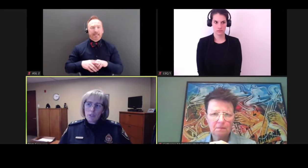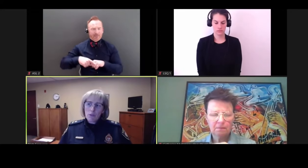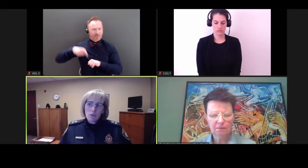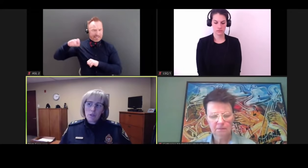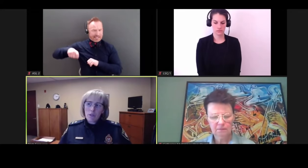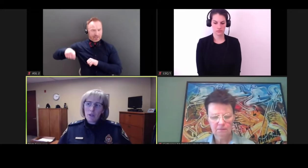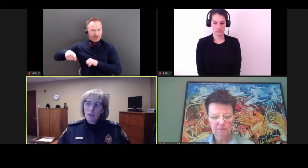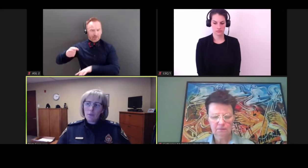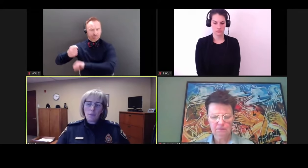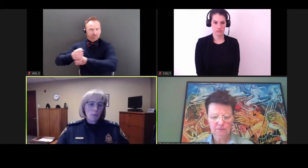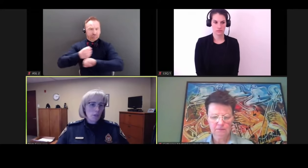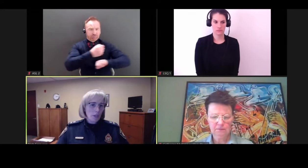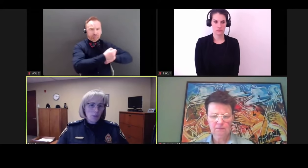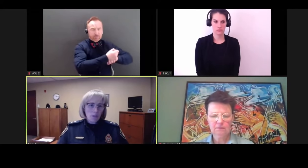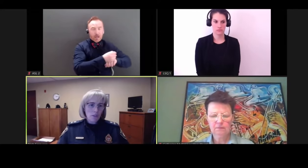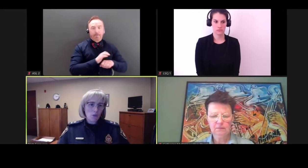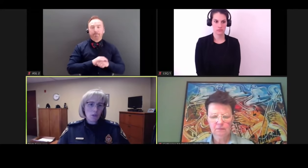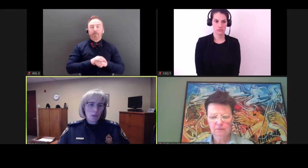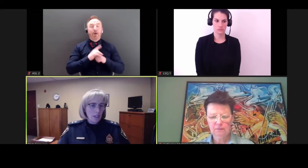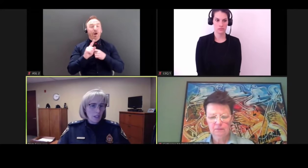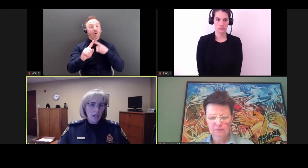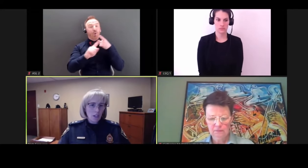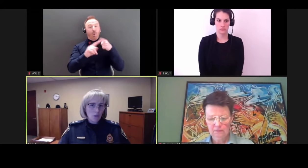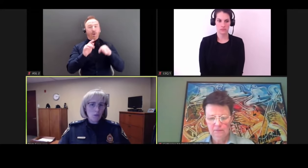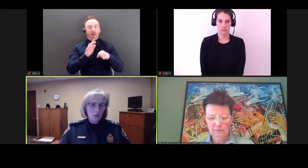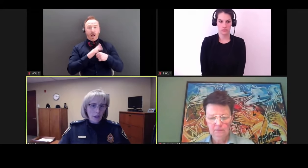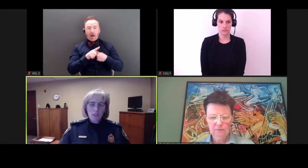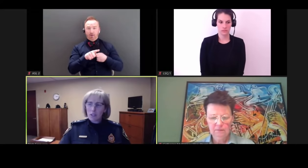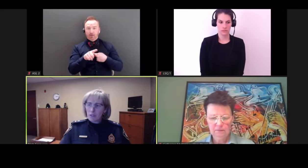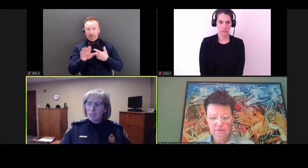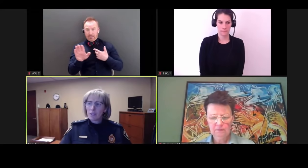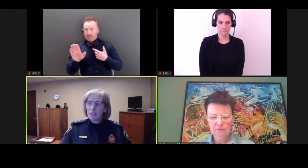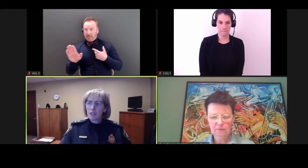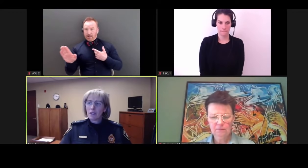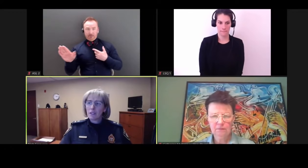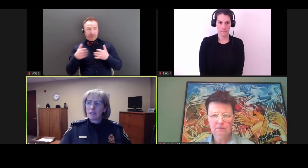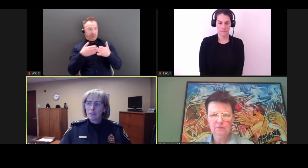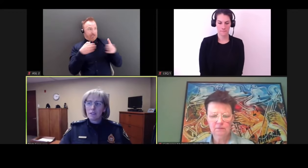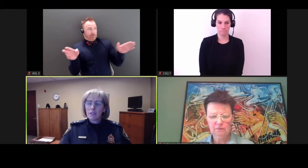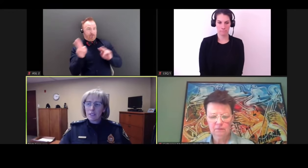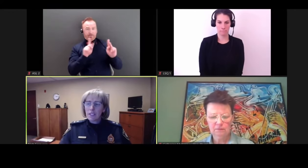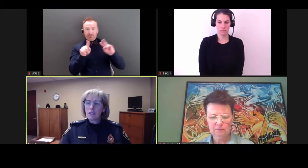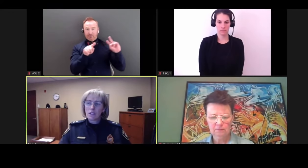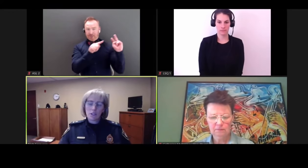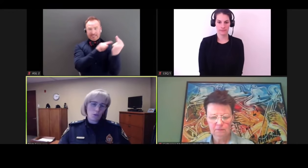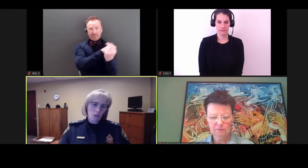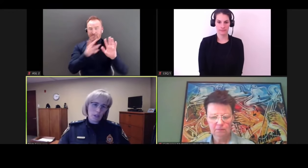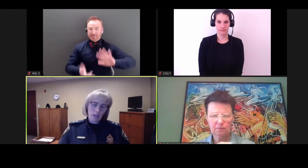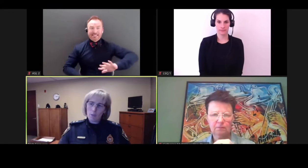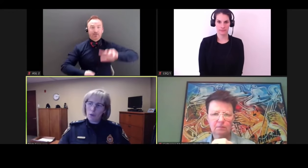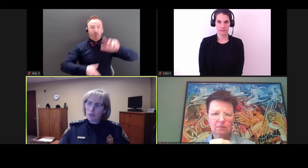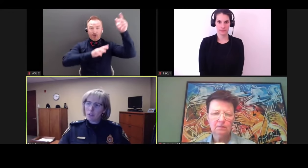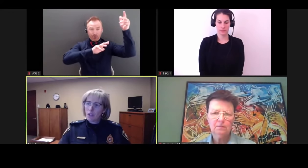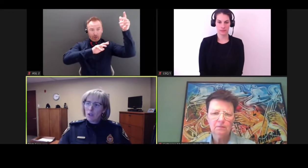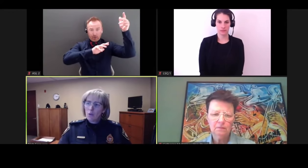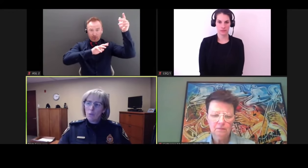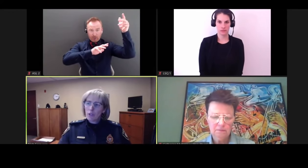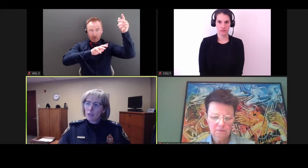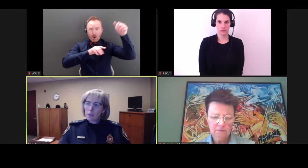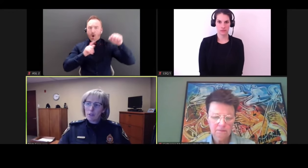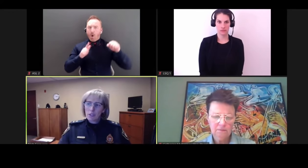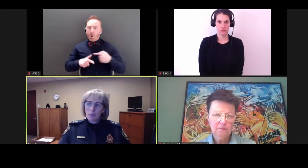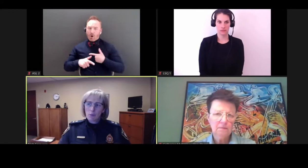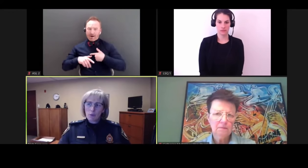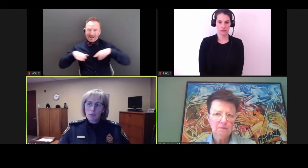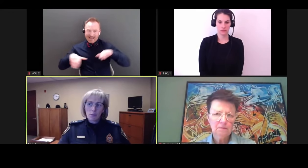to be to reduce the perception of disorder and the actual activities that lead to disorder in neighborhoods. We are